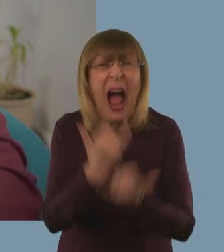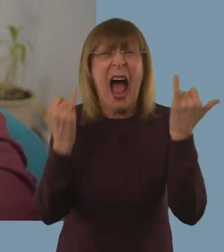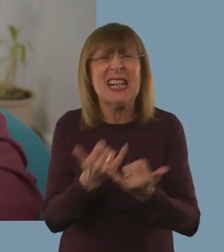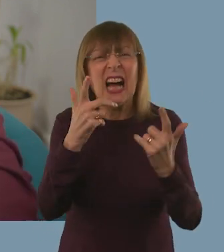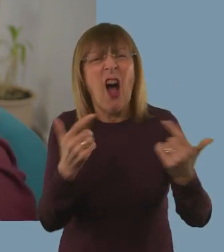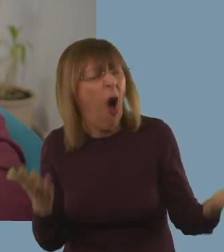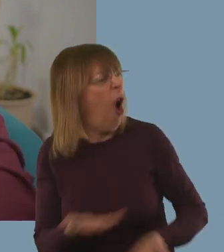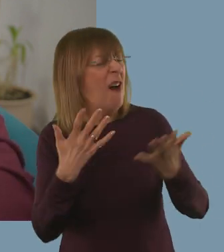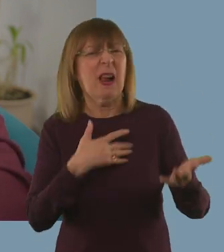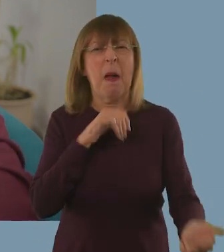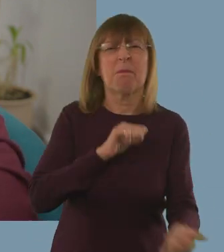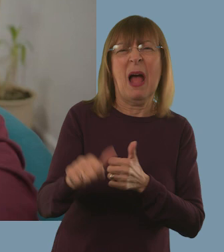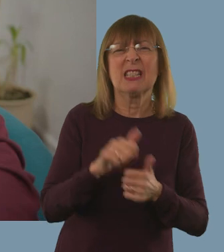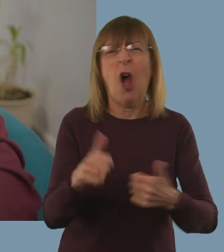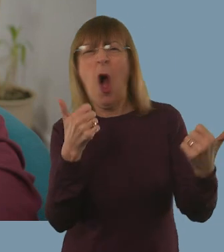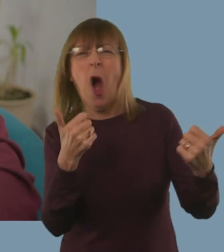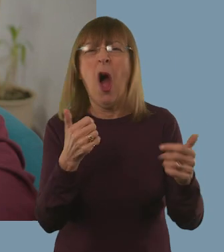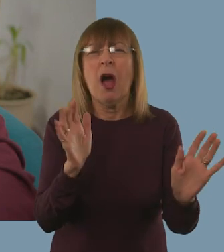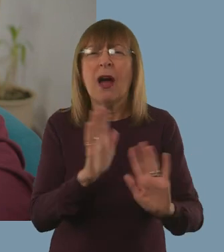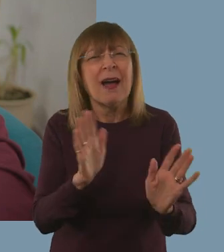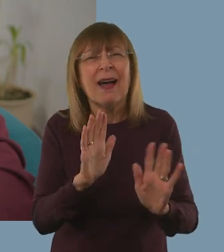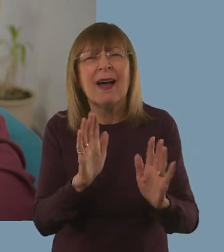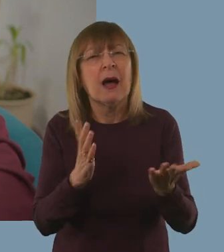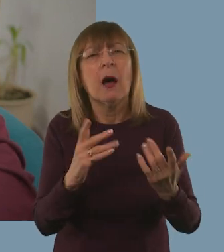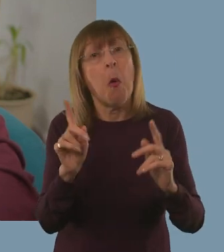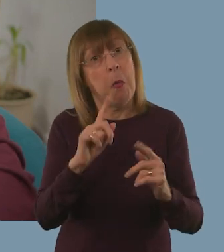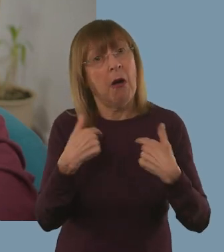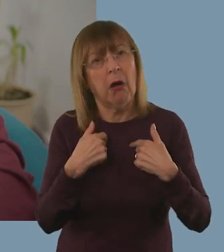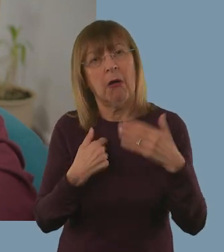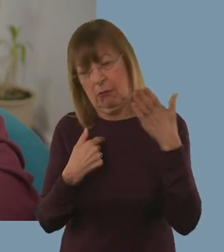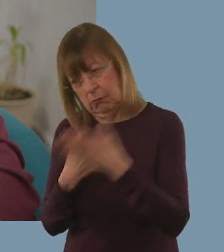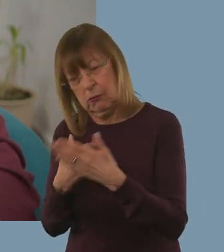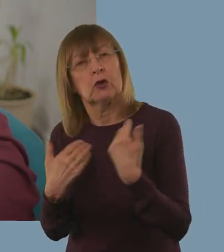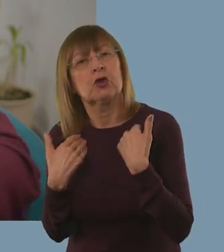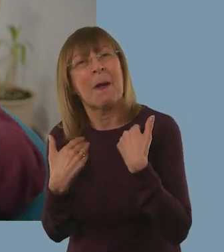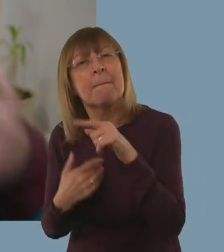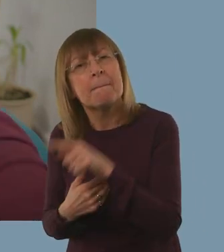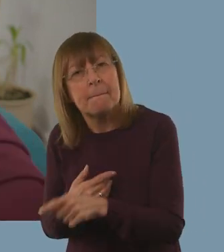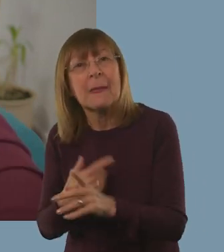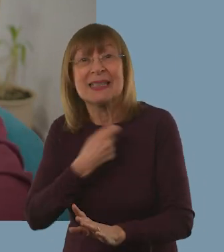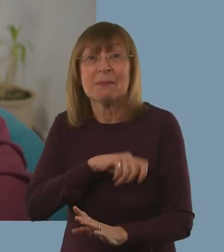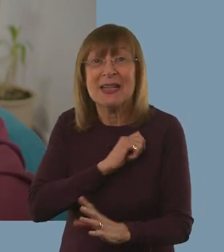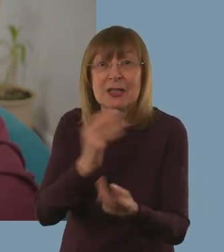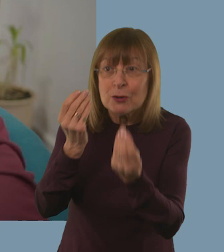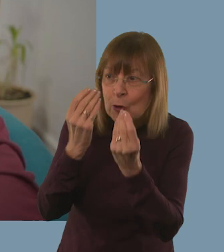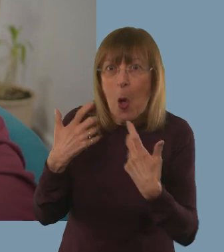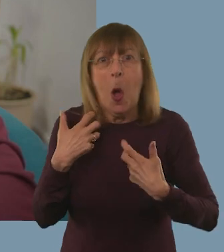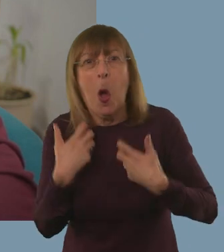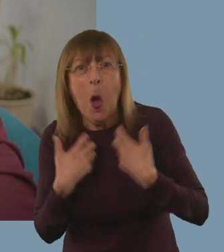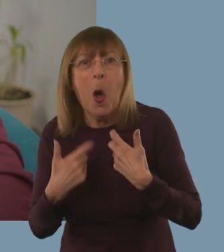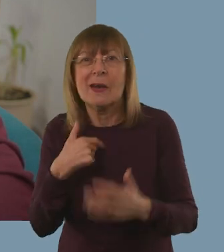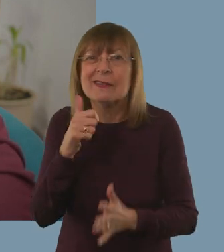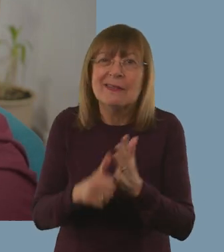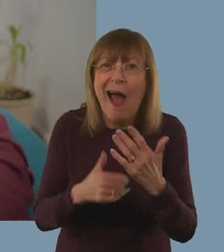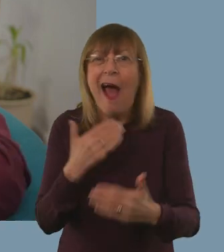it's gonna lift you in some way, shape or form. And that was what I did. You know, I started going to the gym, I started doing things. I